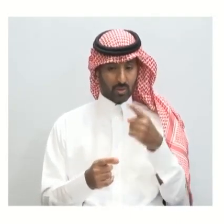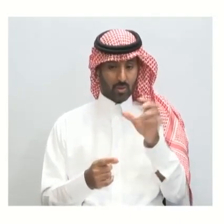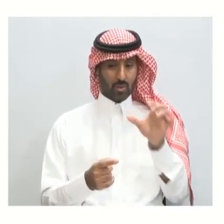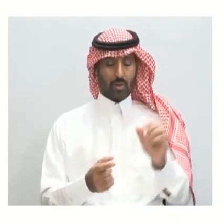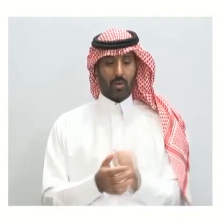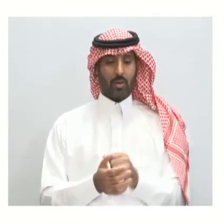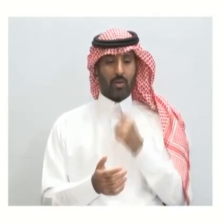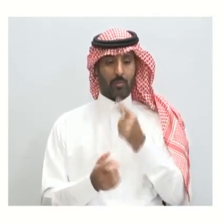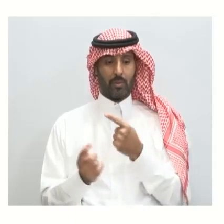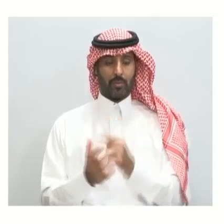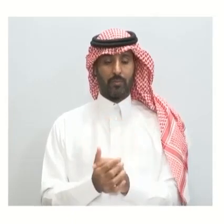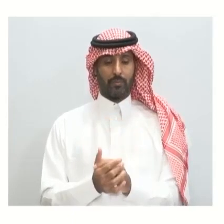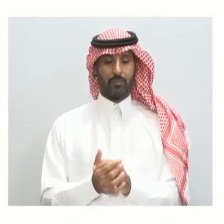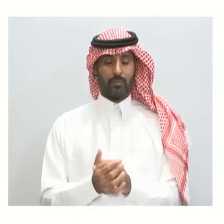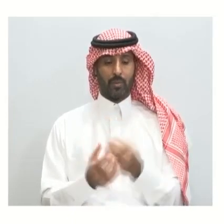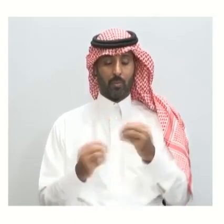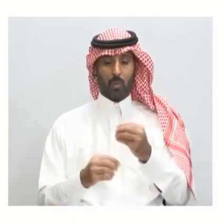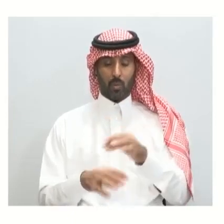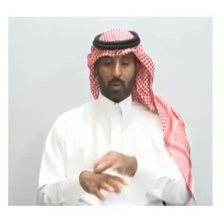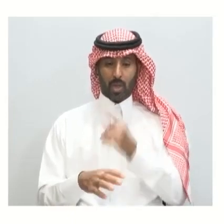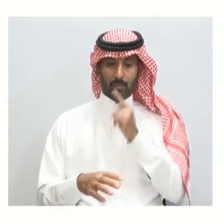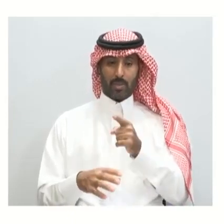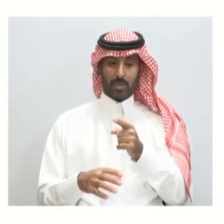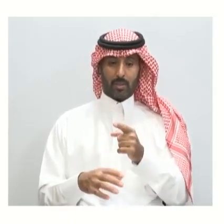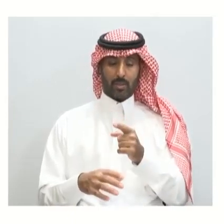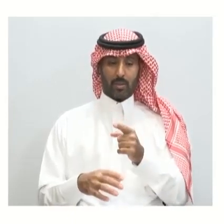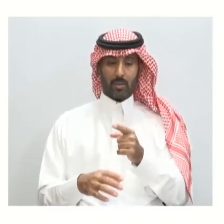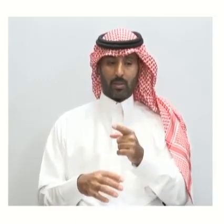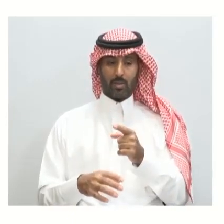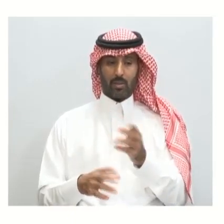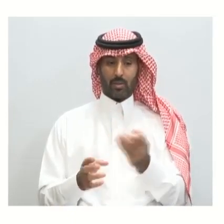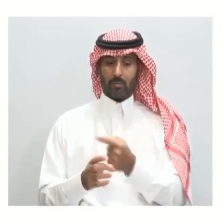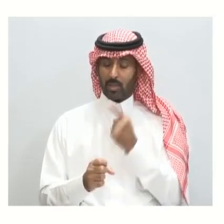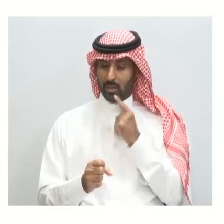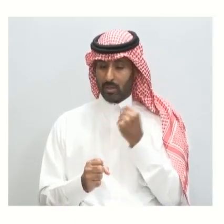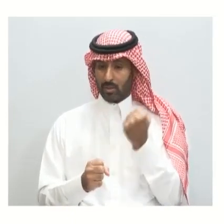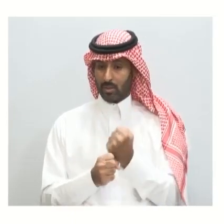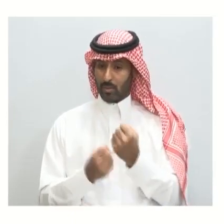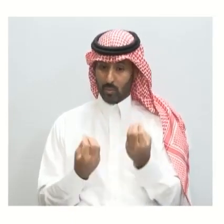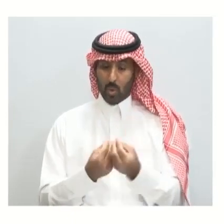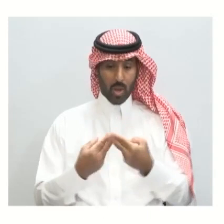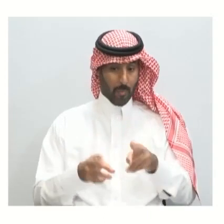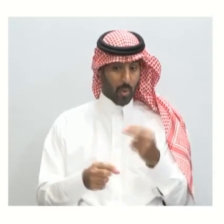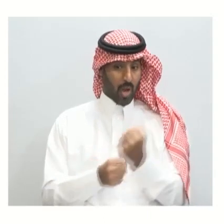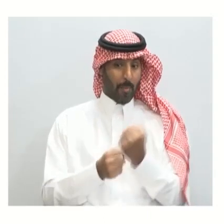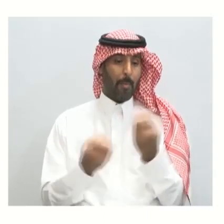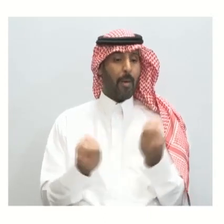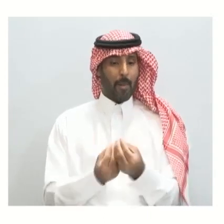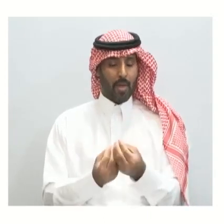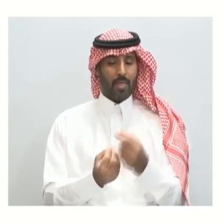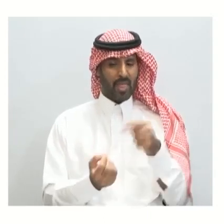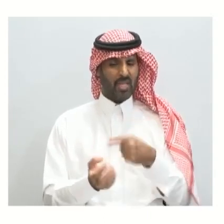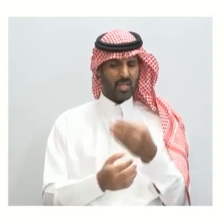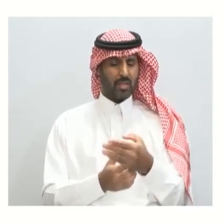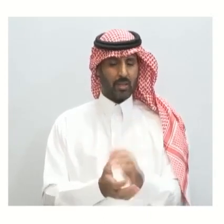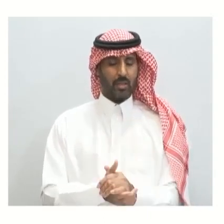Now the presenter says, as more and more people set up or are setting up businesses together these days. So what